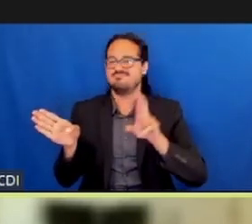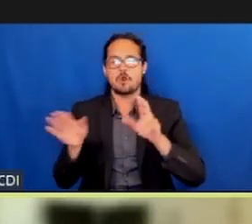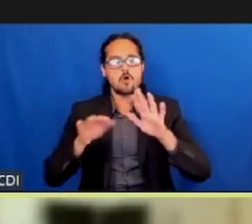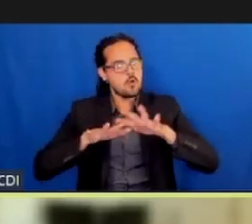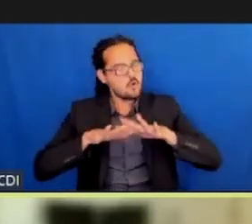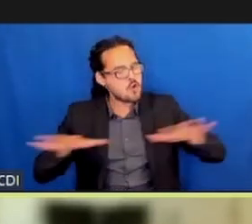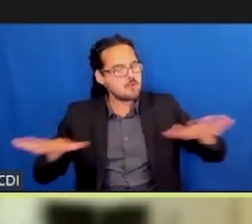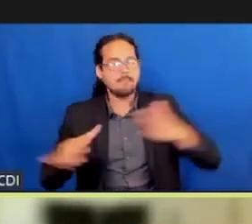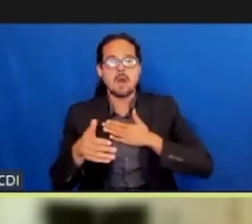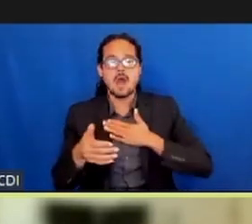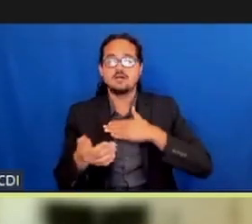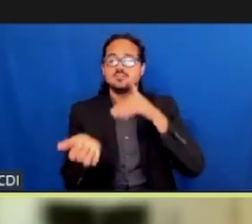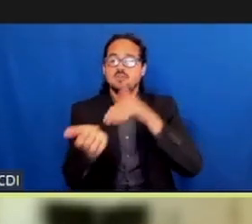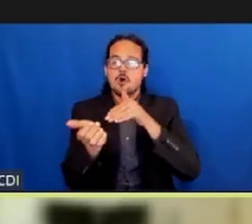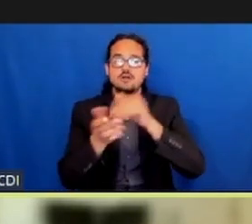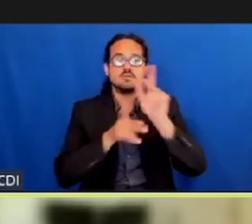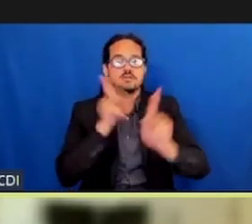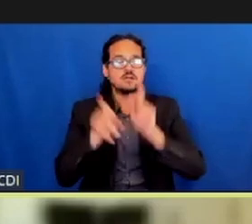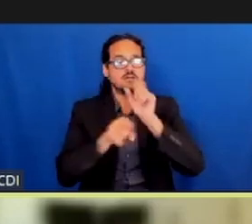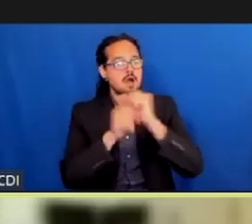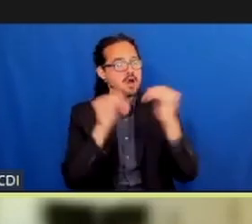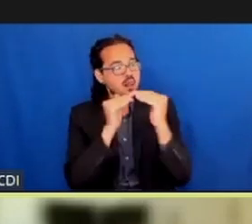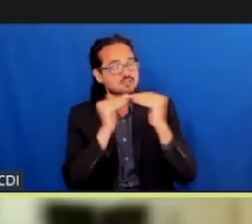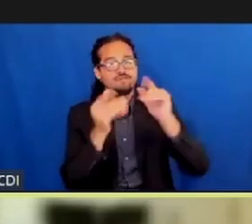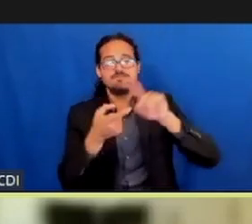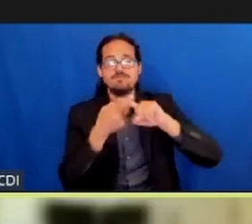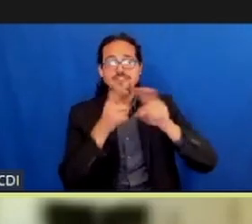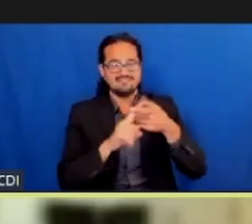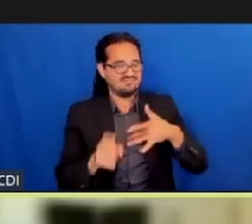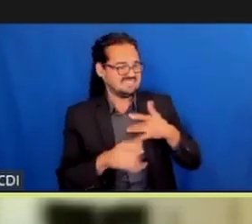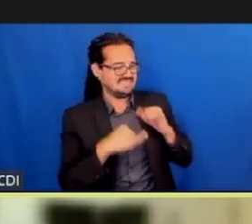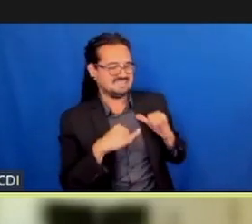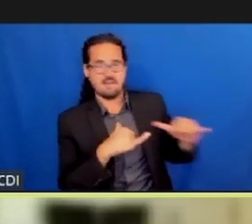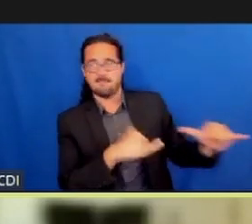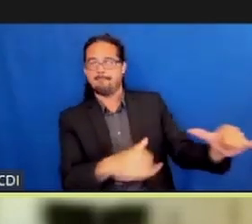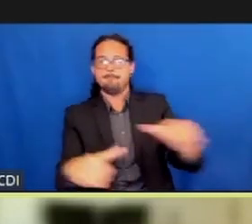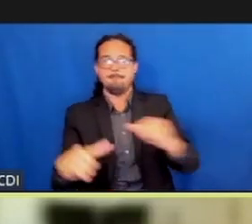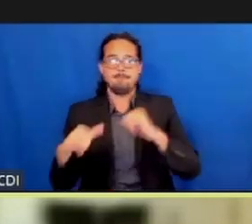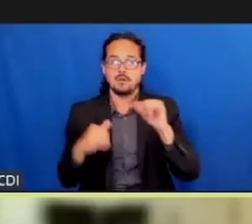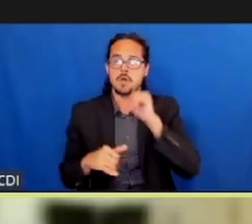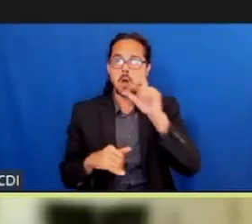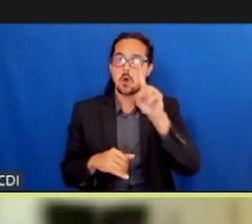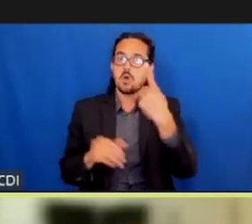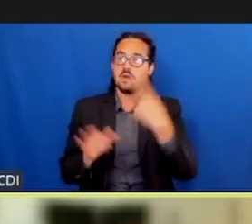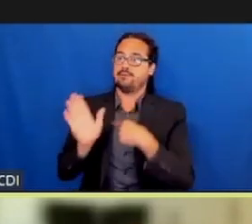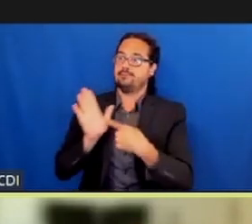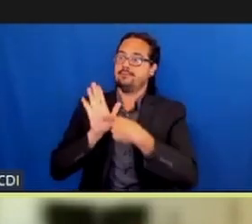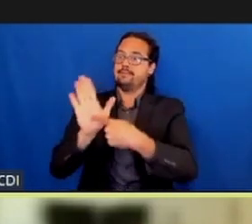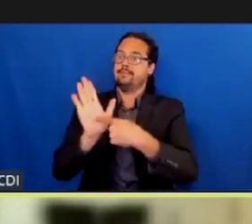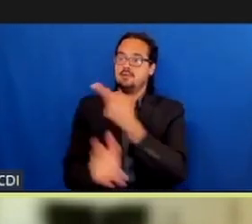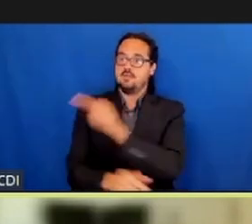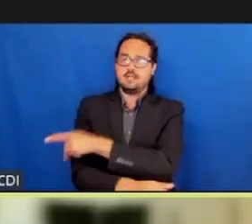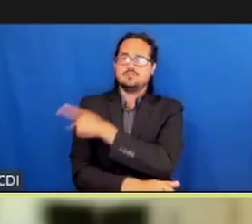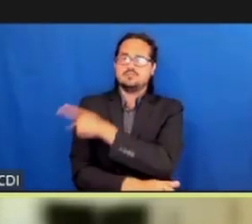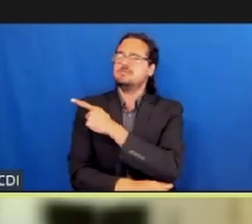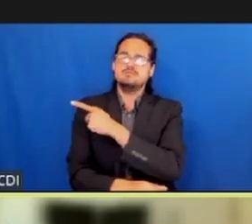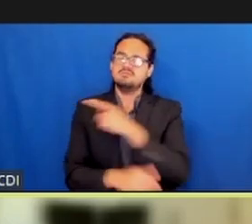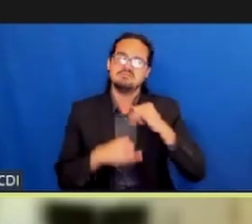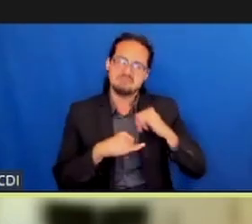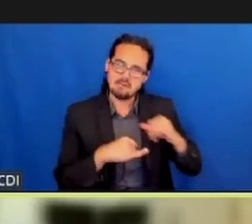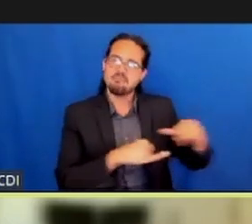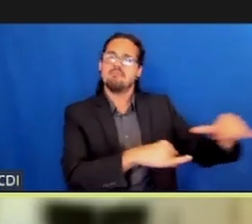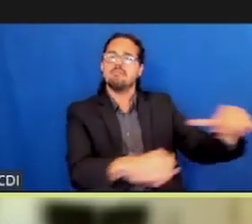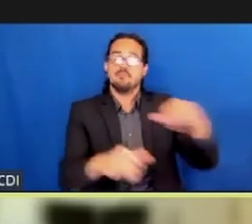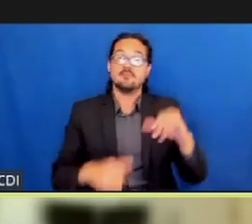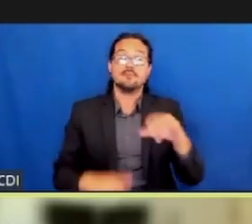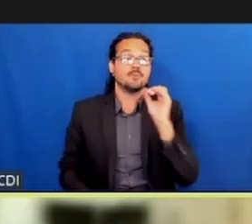is not KP specific. You can go to the next slide, please. So 2020 was